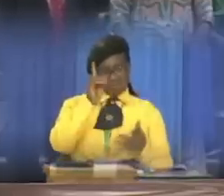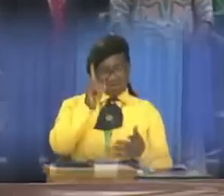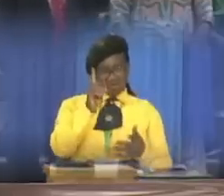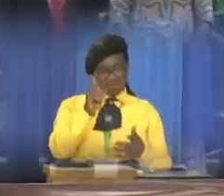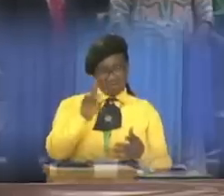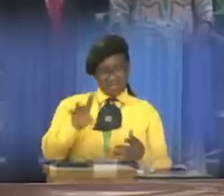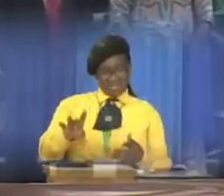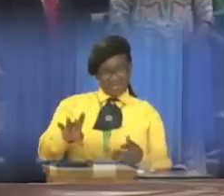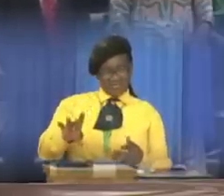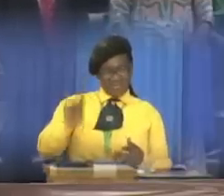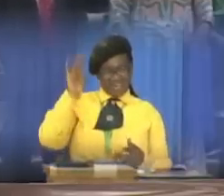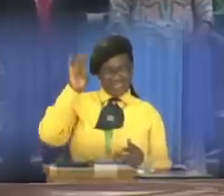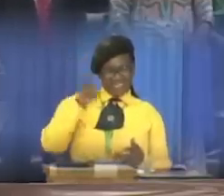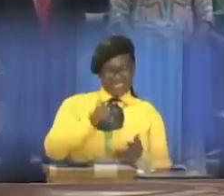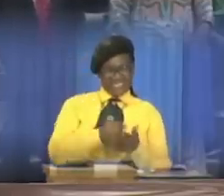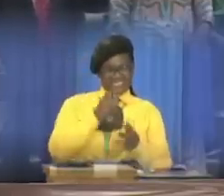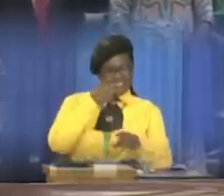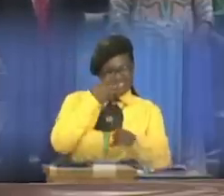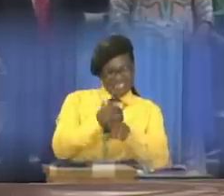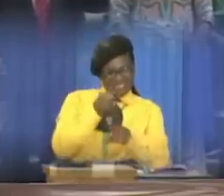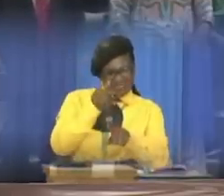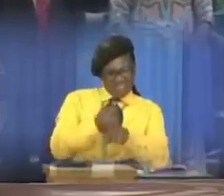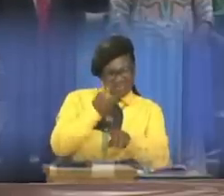finds it difficult